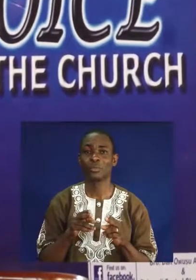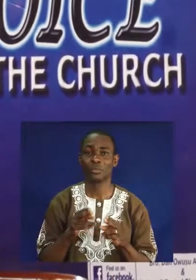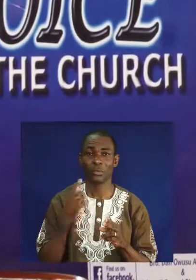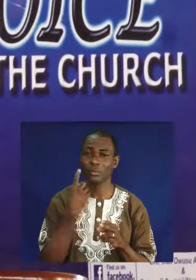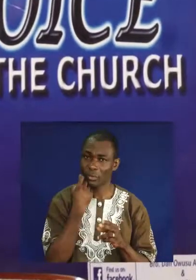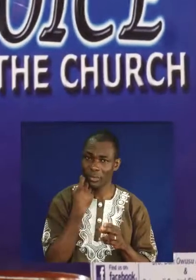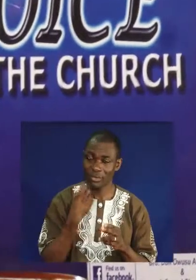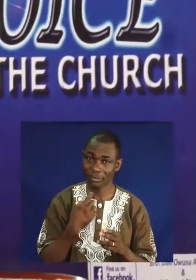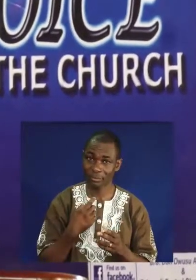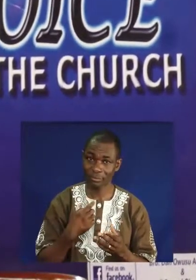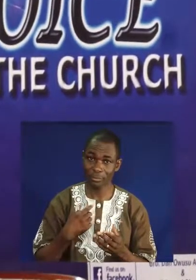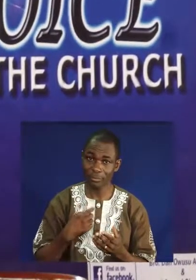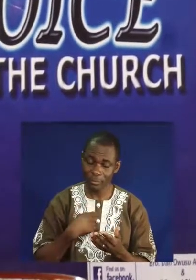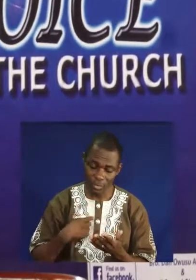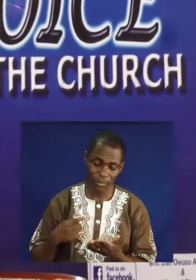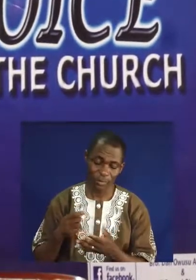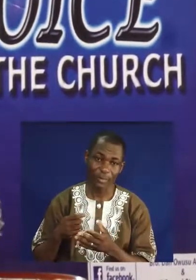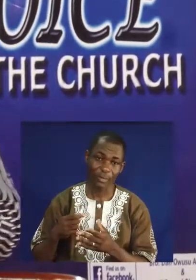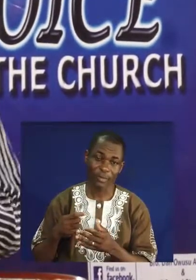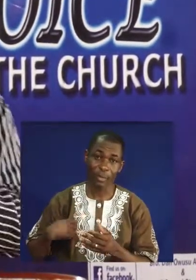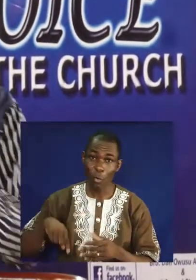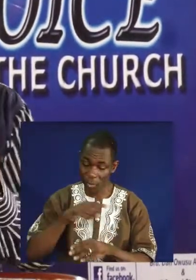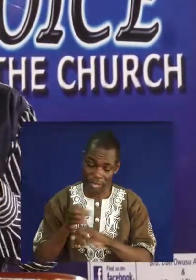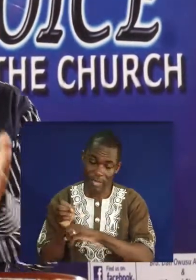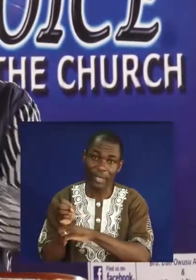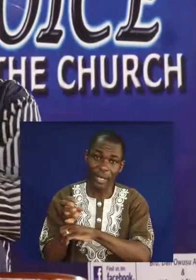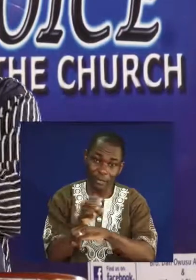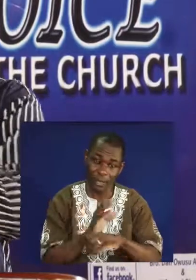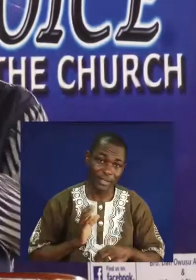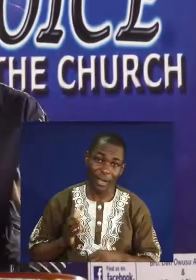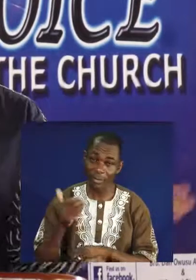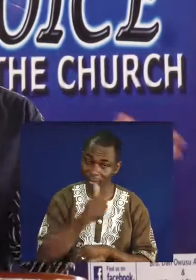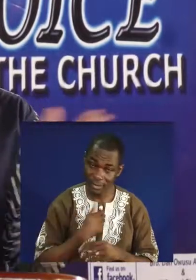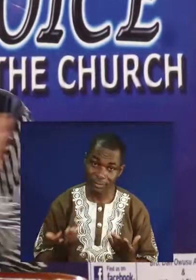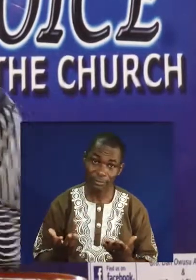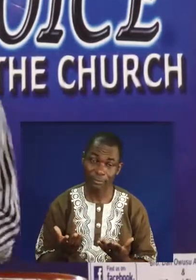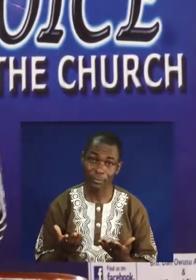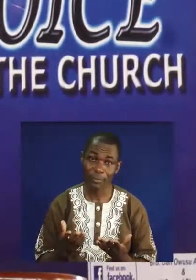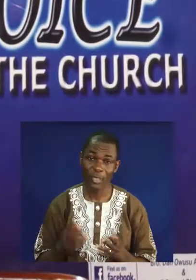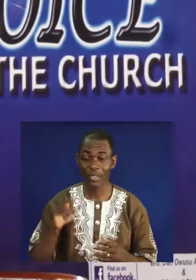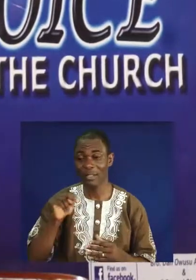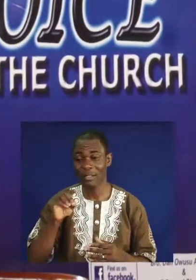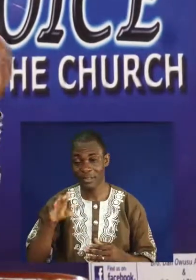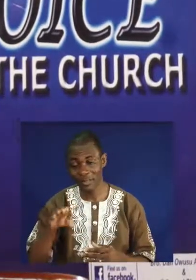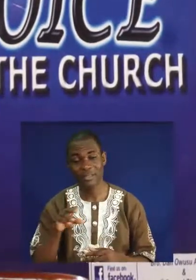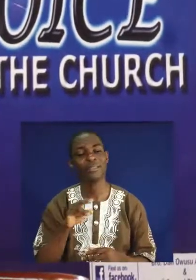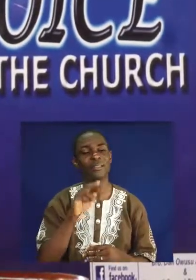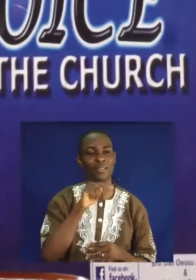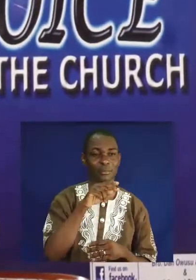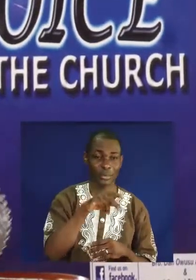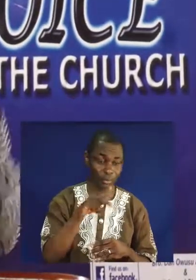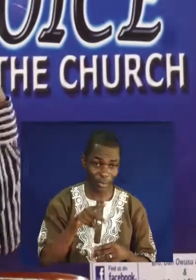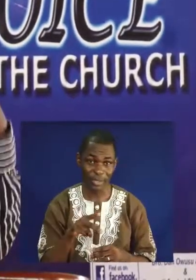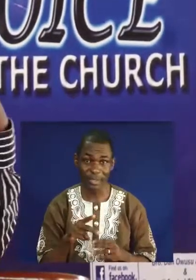monkey and kitty be so at the actual, sir. Among your sum, Nititoni, MP, Pinny, and DC, no. They say, just say, I